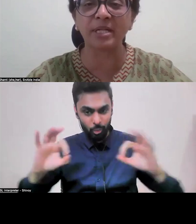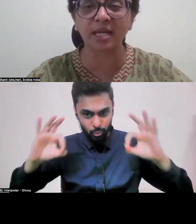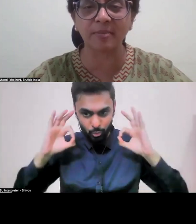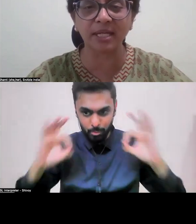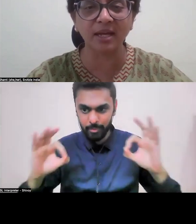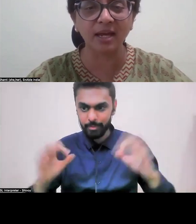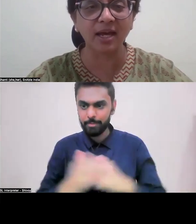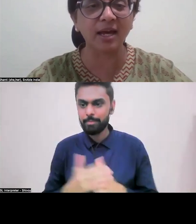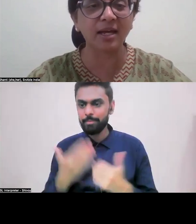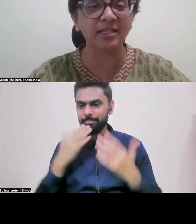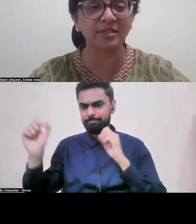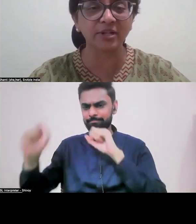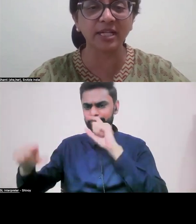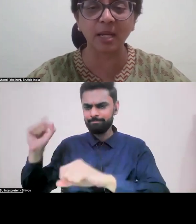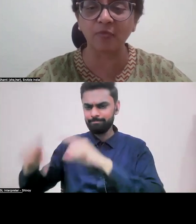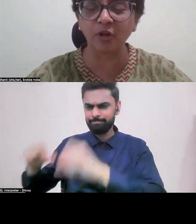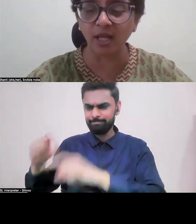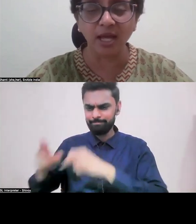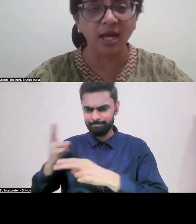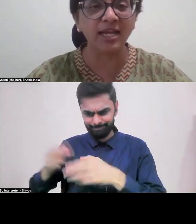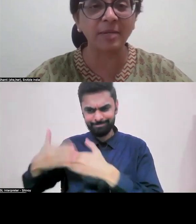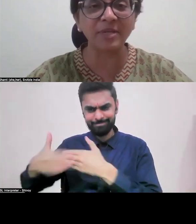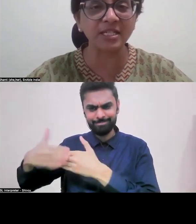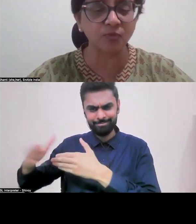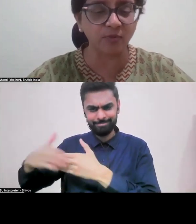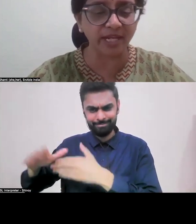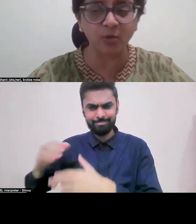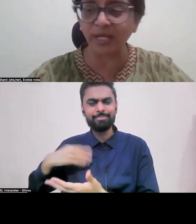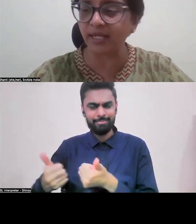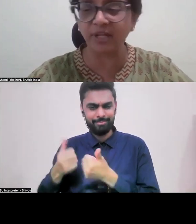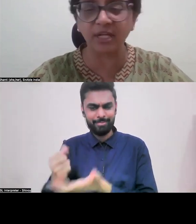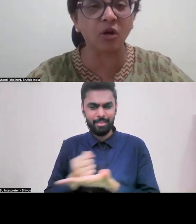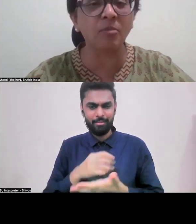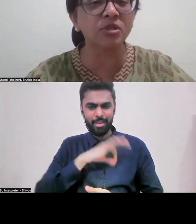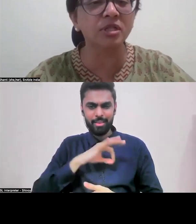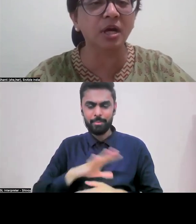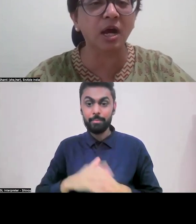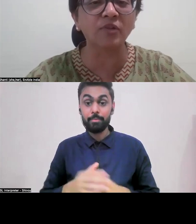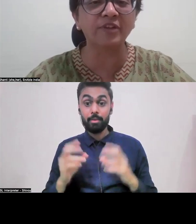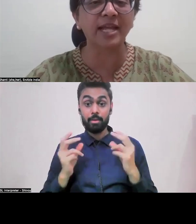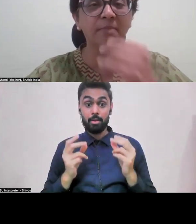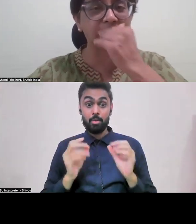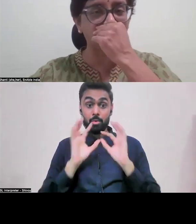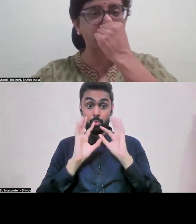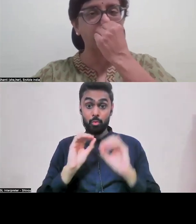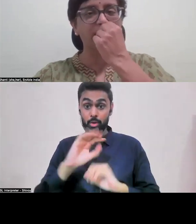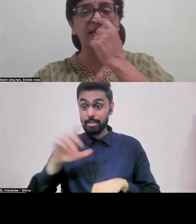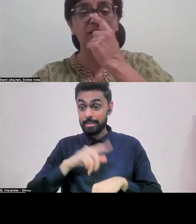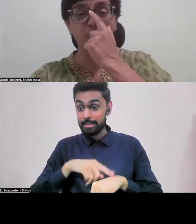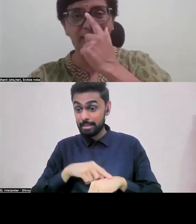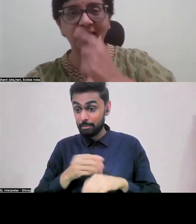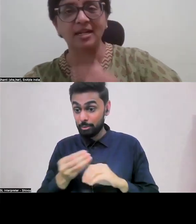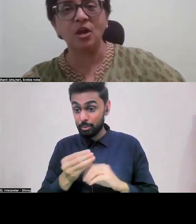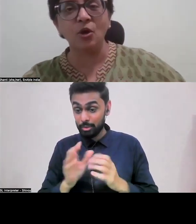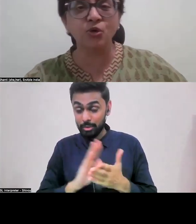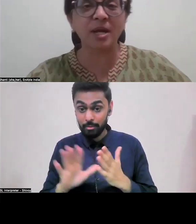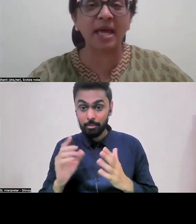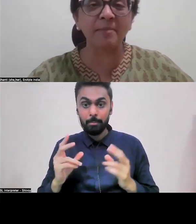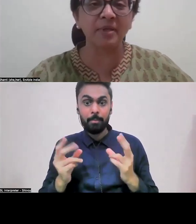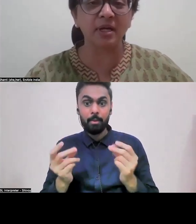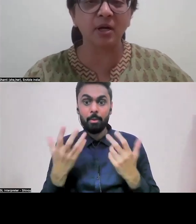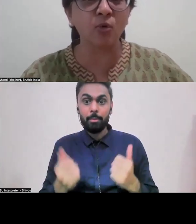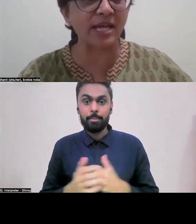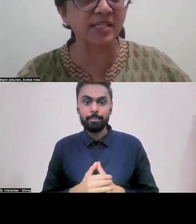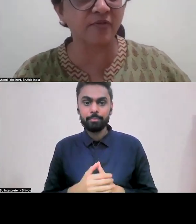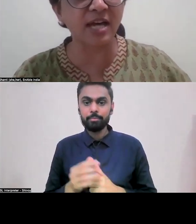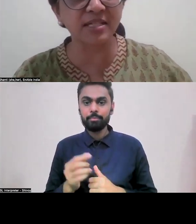keep your comments coming. It's really helpful. Let me just very quickly, we are almost out of time, but very quickly, I just want to get Usha